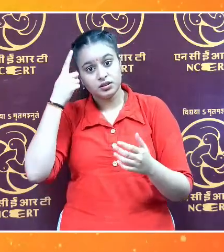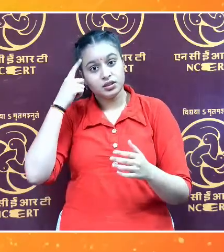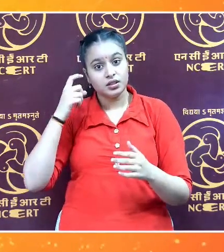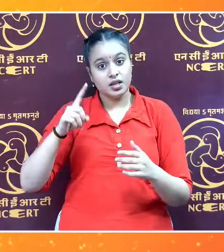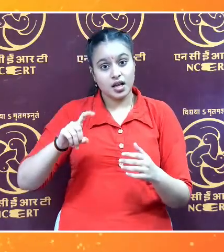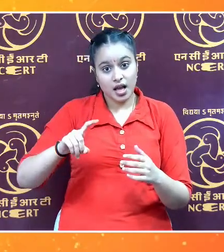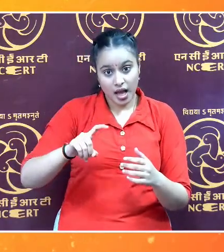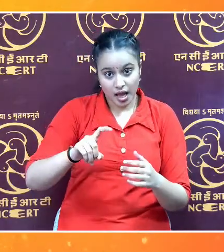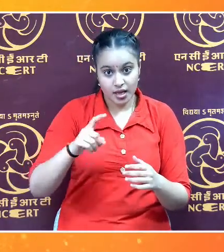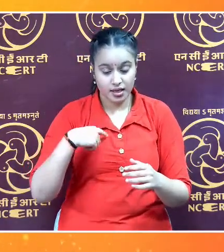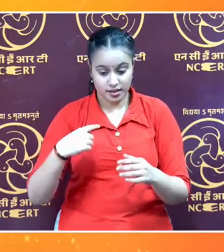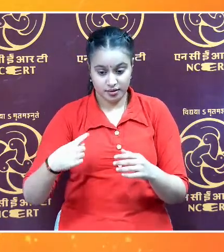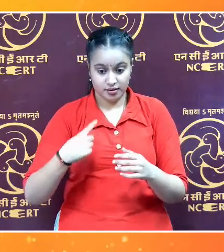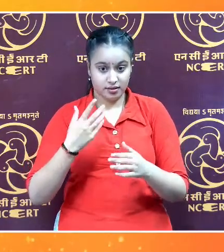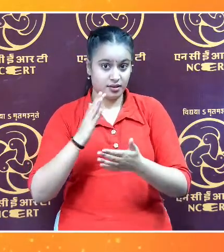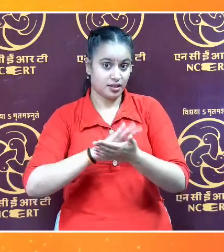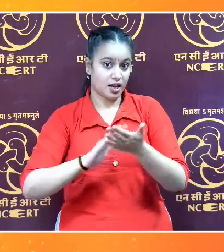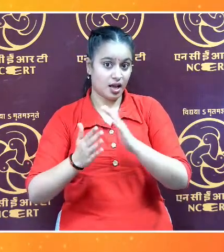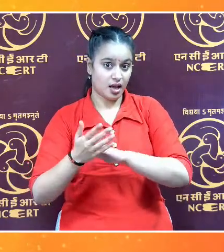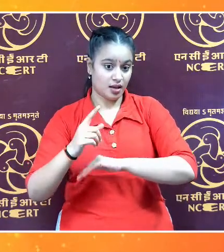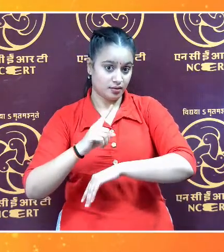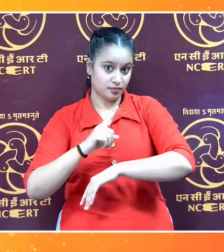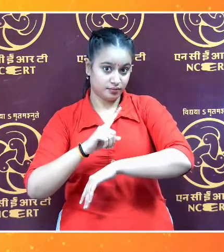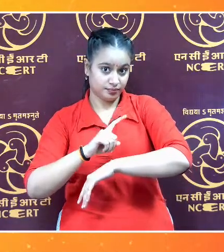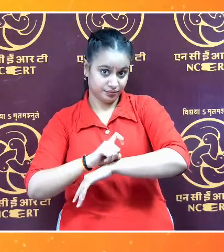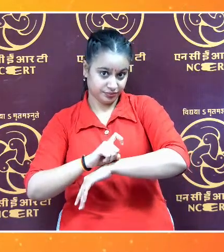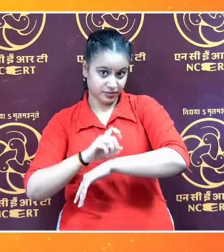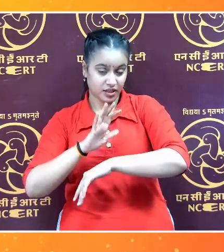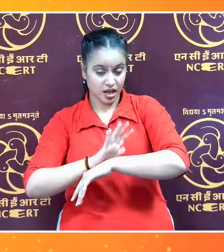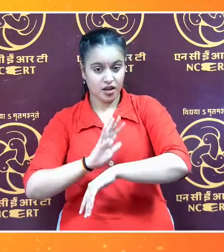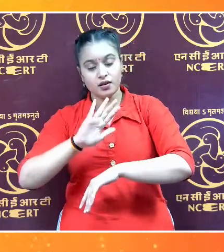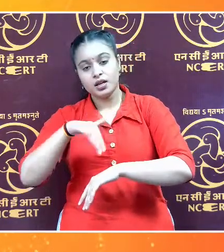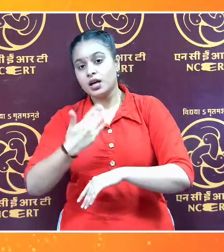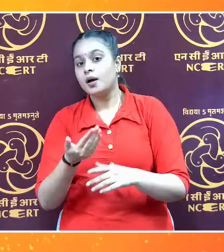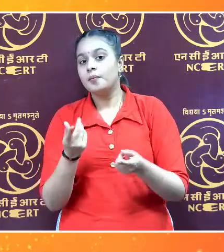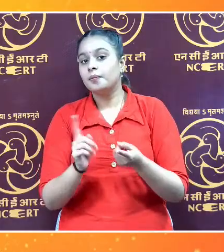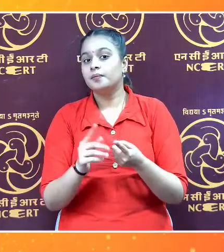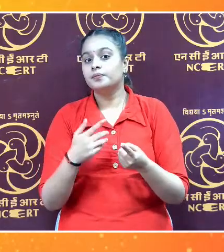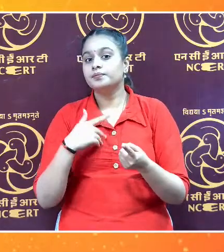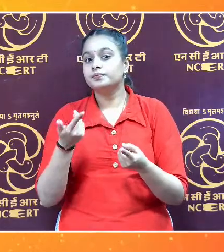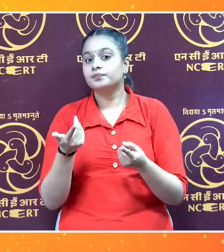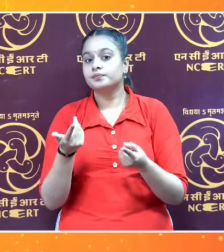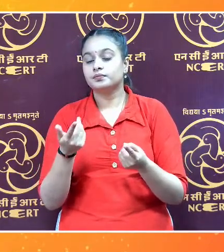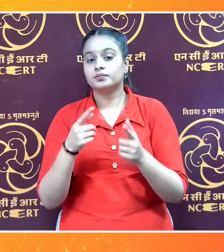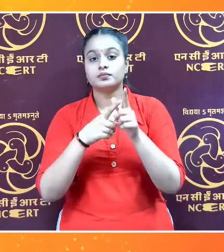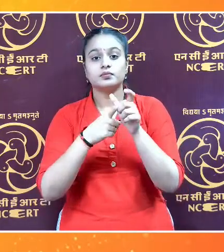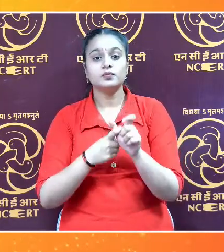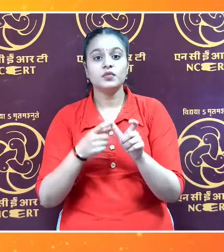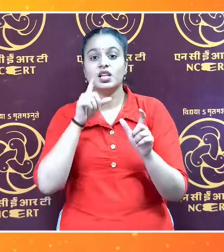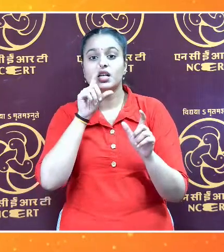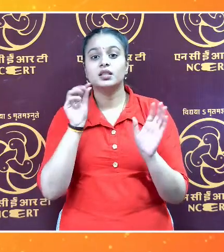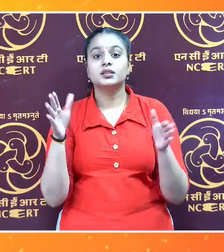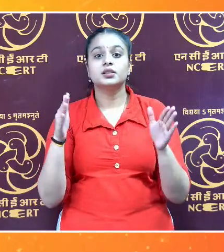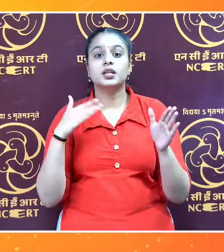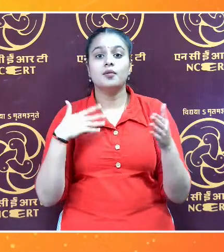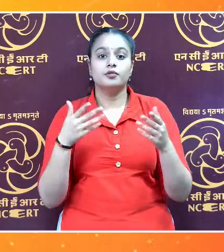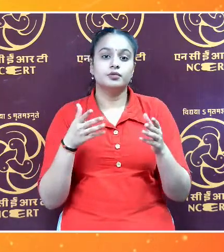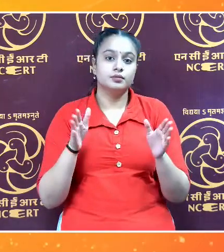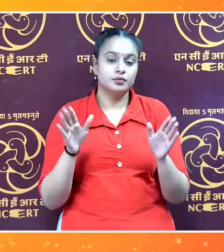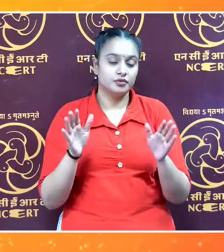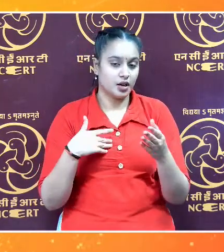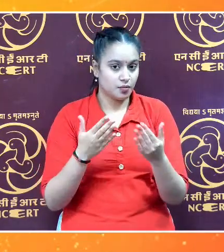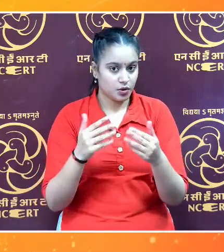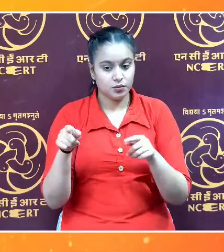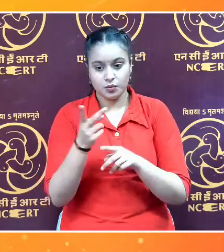it went on the hunter's arm. Wow. It bit it, and then what bit him, and what happened? The course. dove was also freed. So they